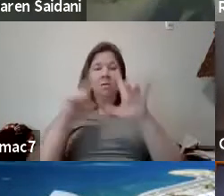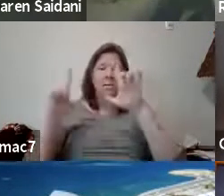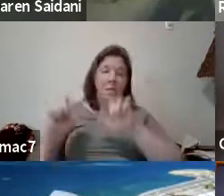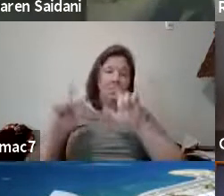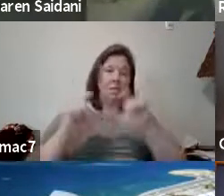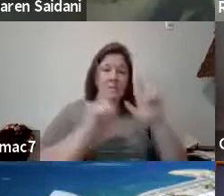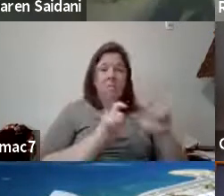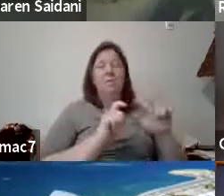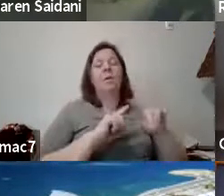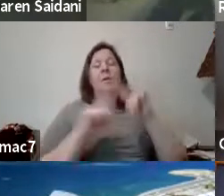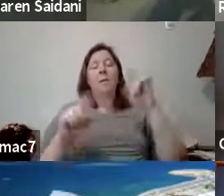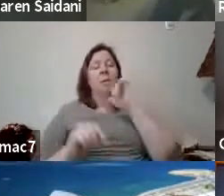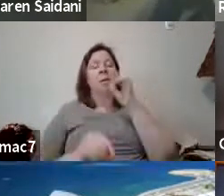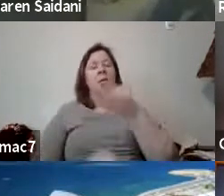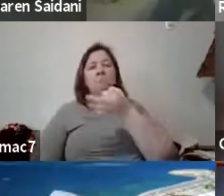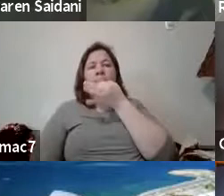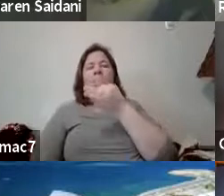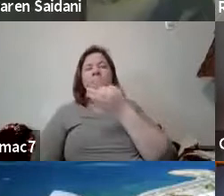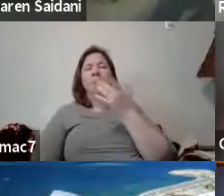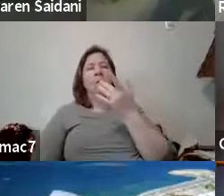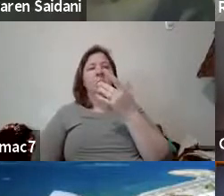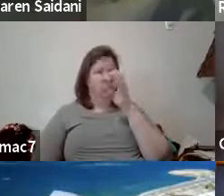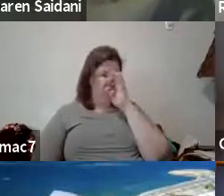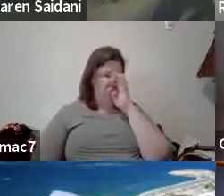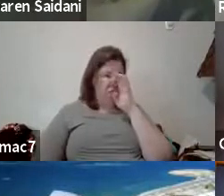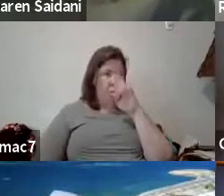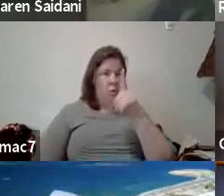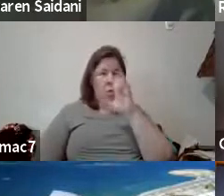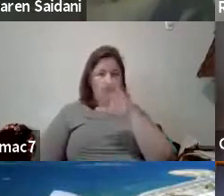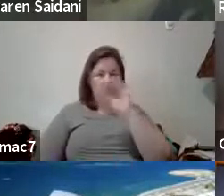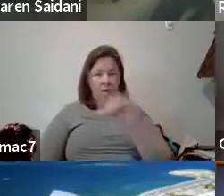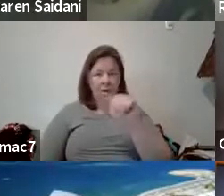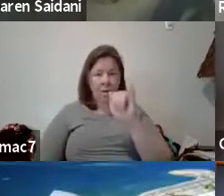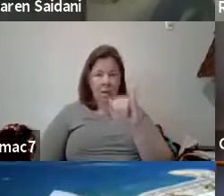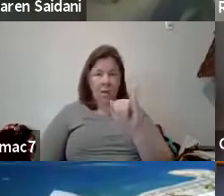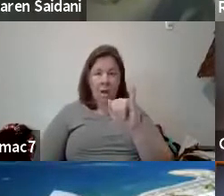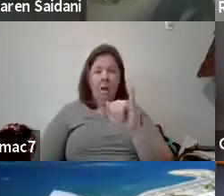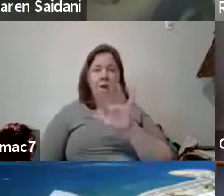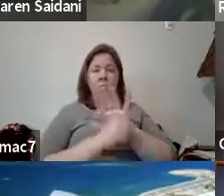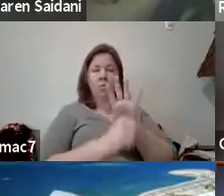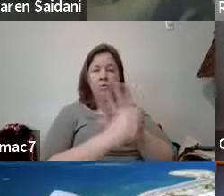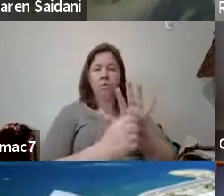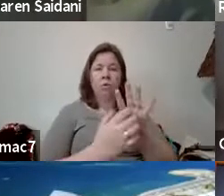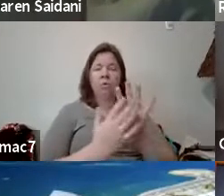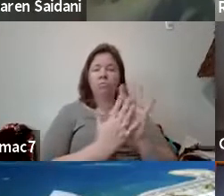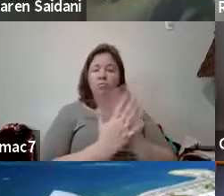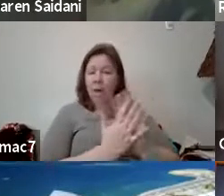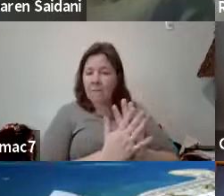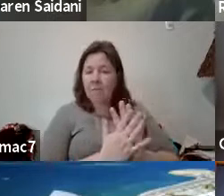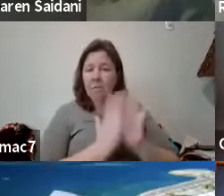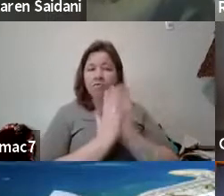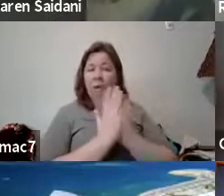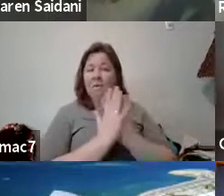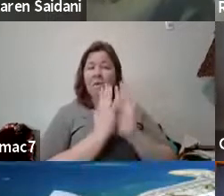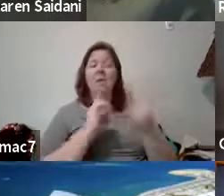not going to be the strictly 100% AI driven traffic, but they're going to be testing them. But they're only going to